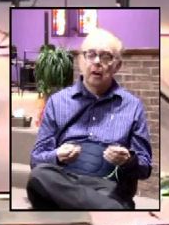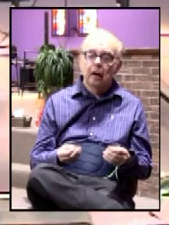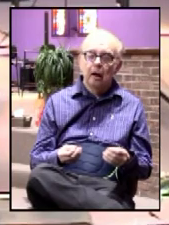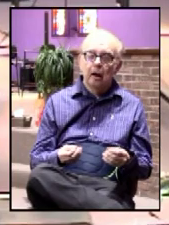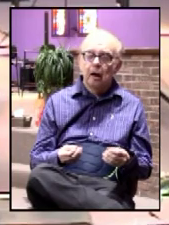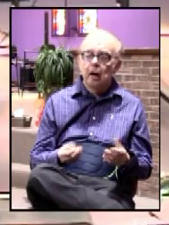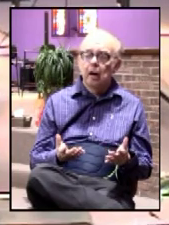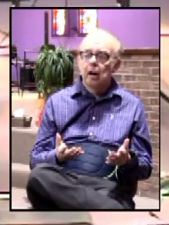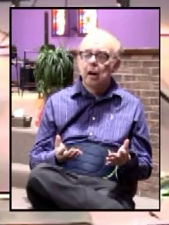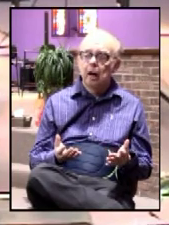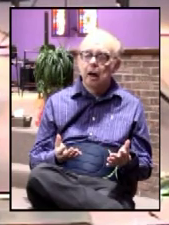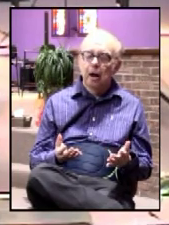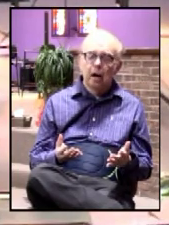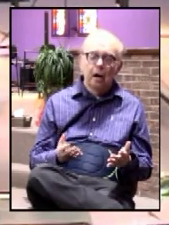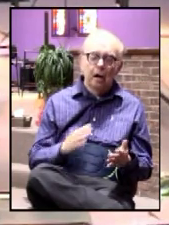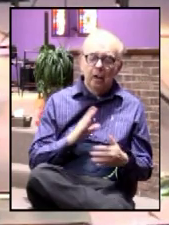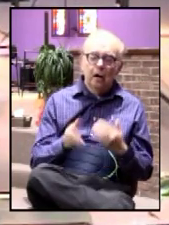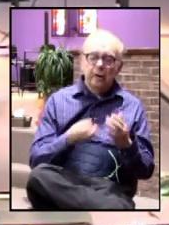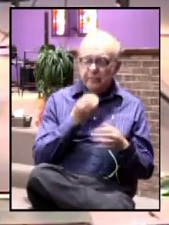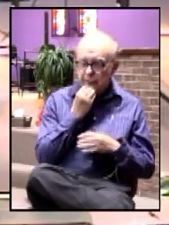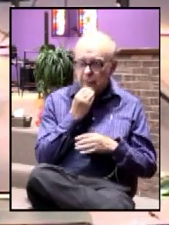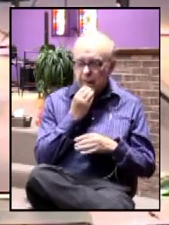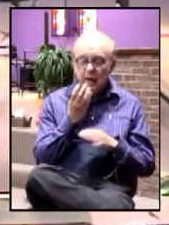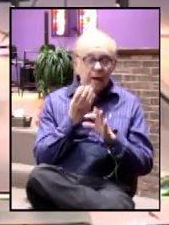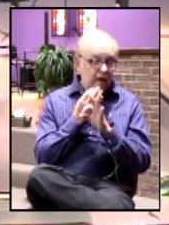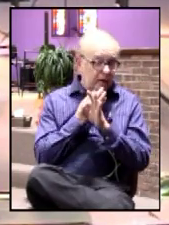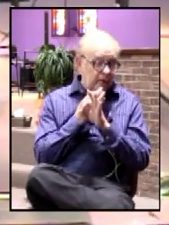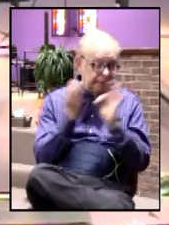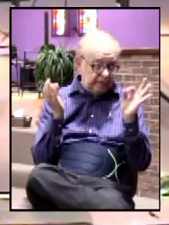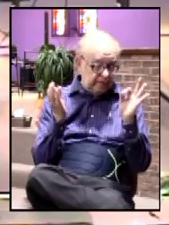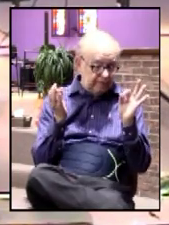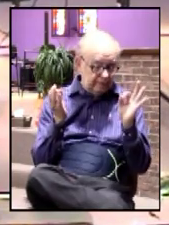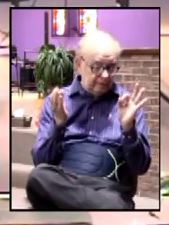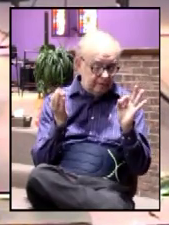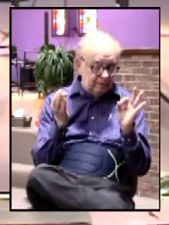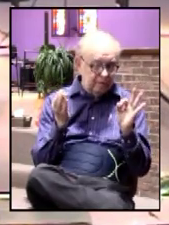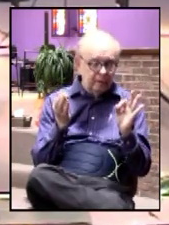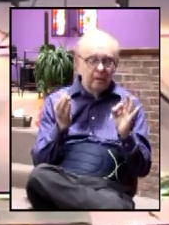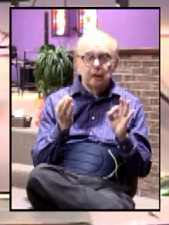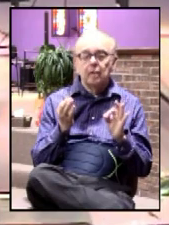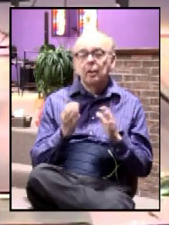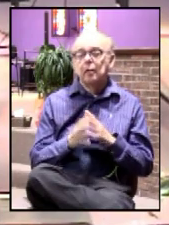you all your food. Free.